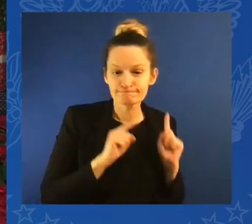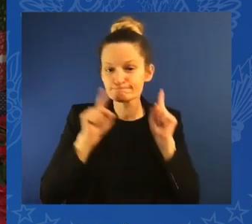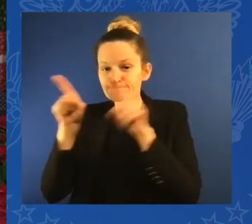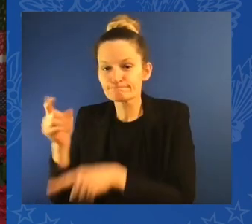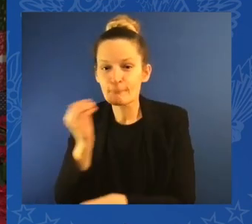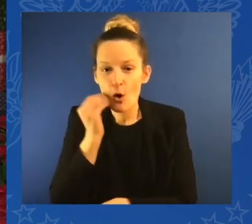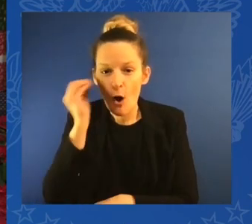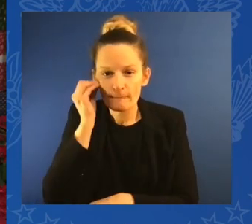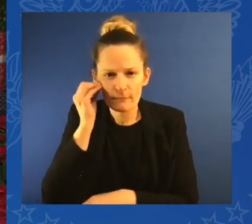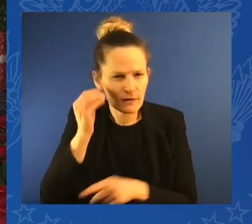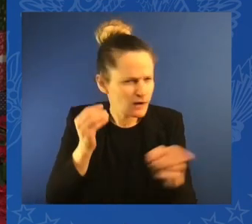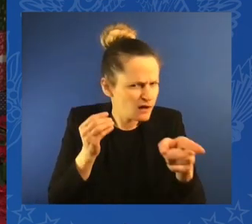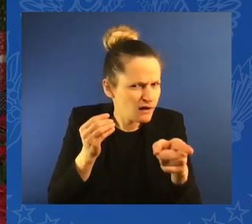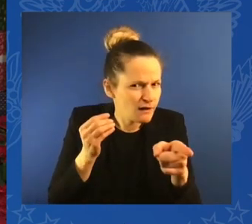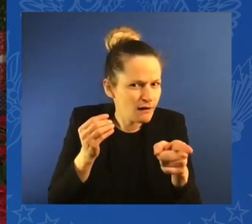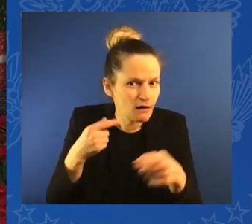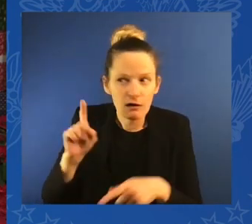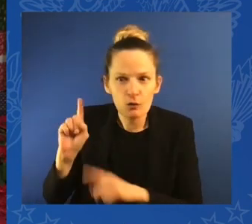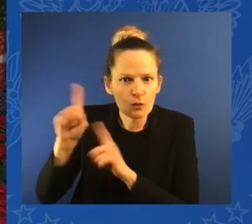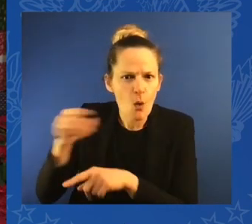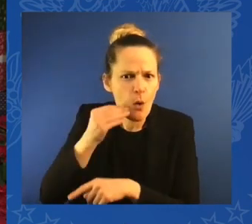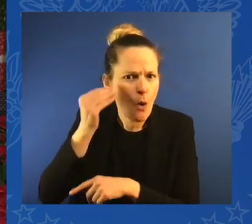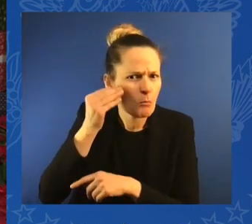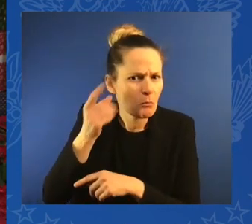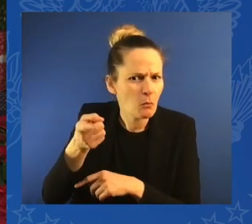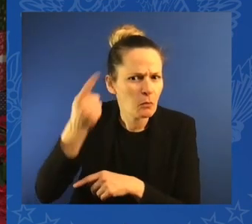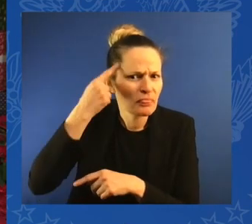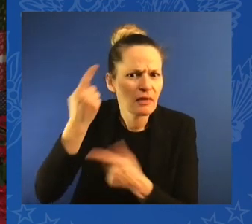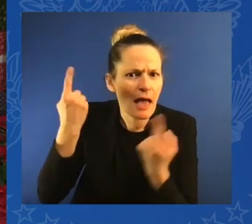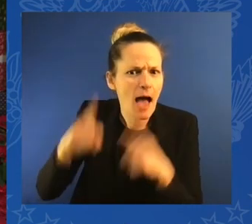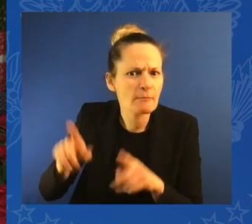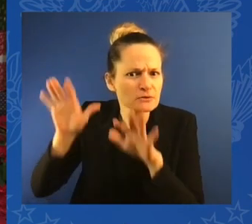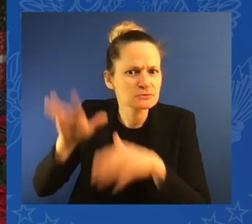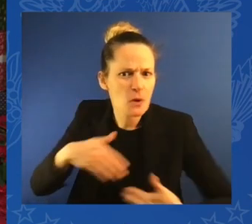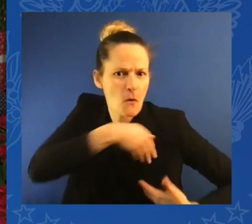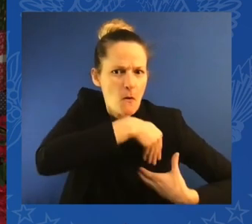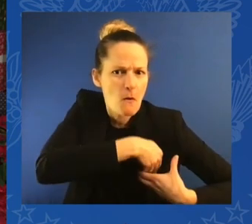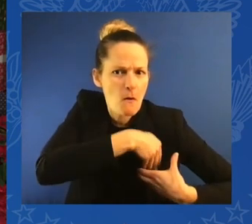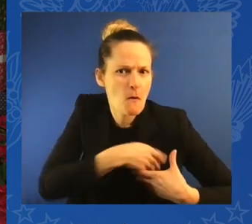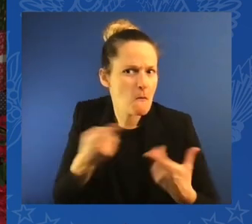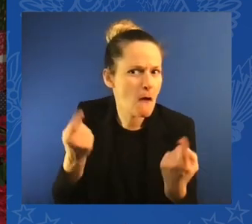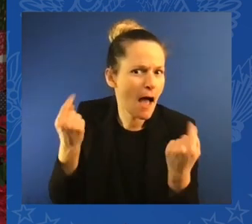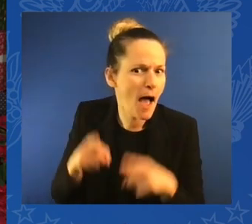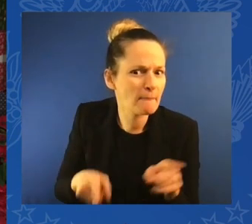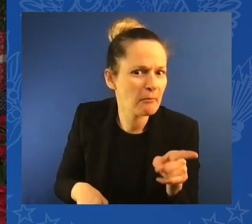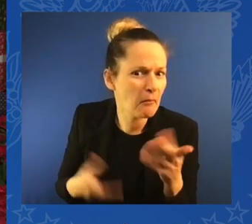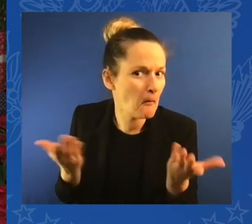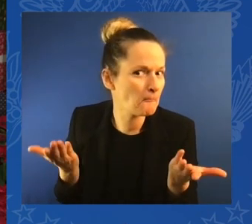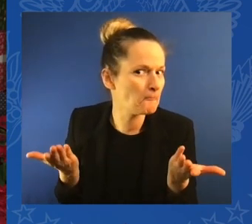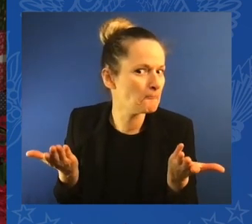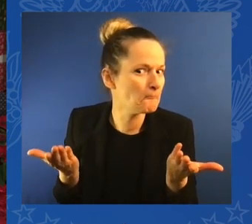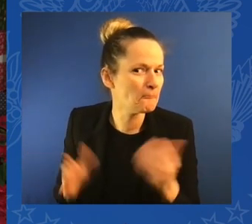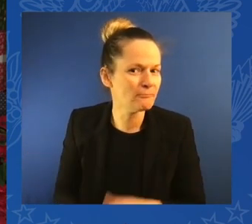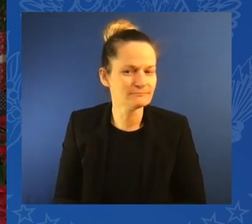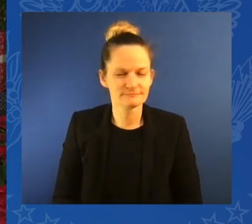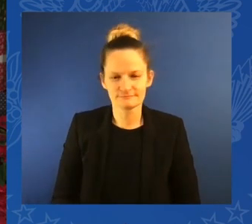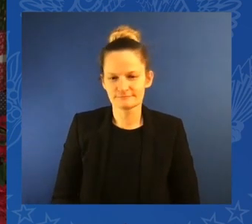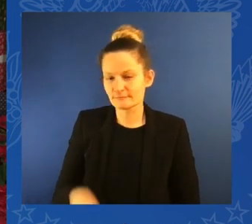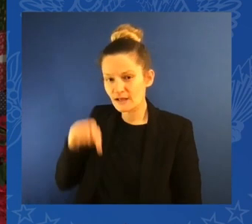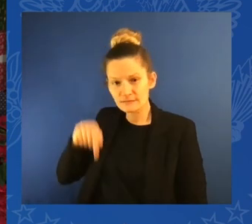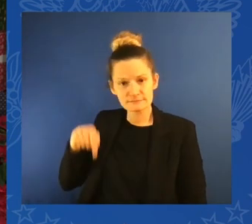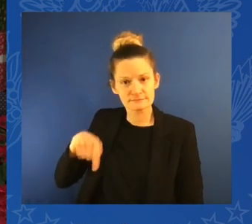He told his mother all about his adventures while she took off his wet socks.